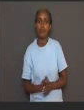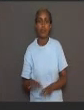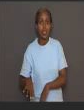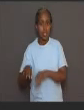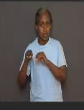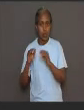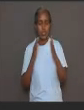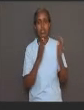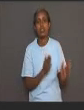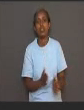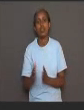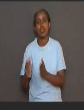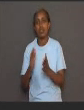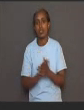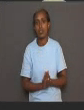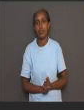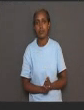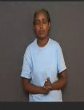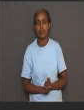Students, let's get ready.